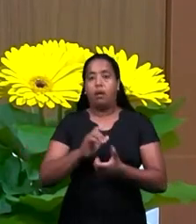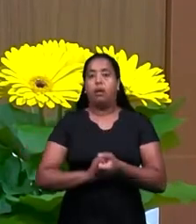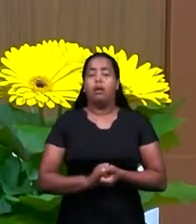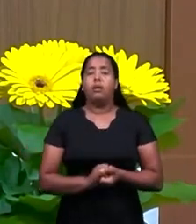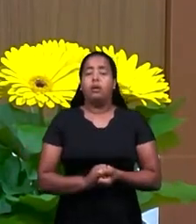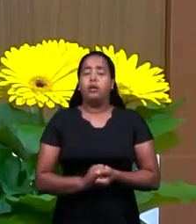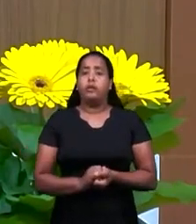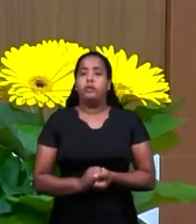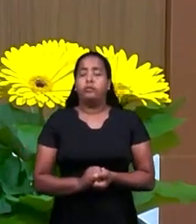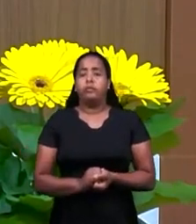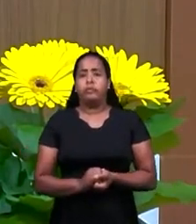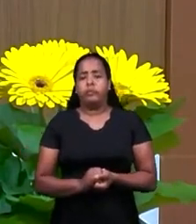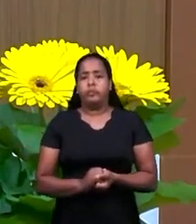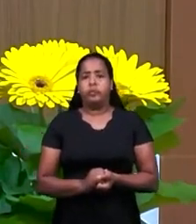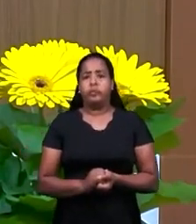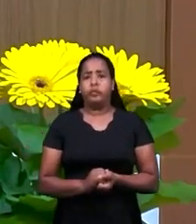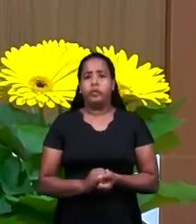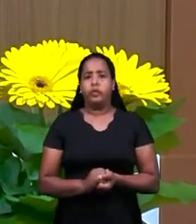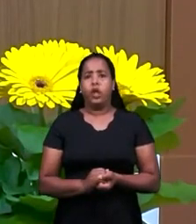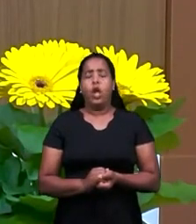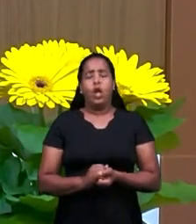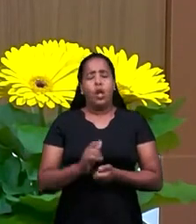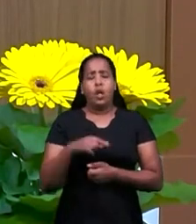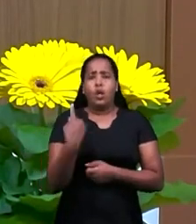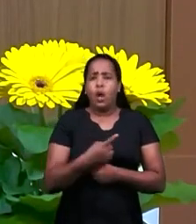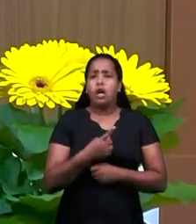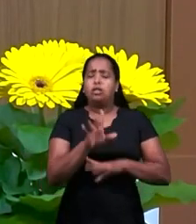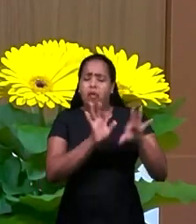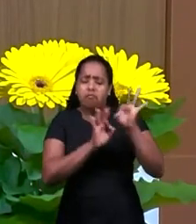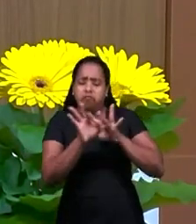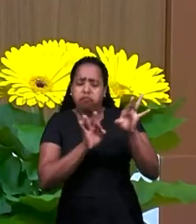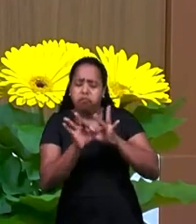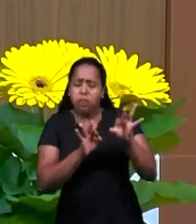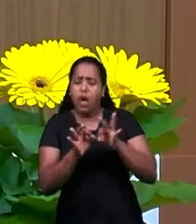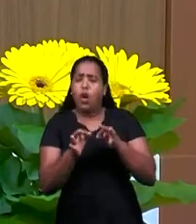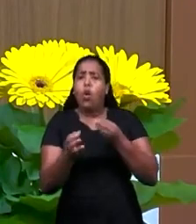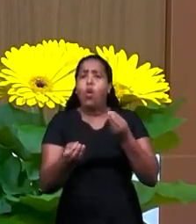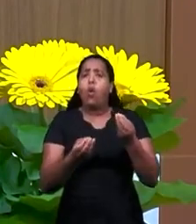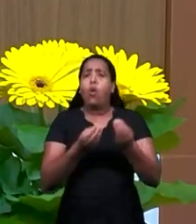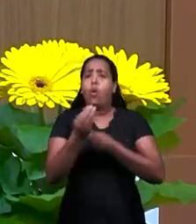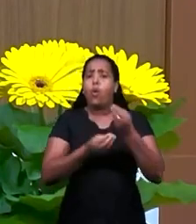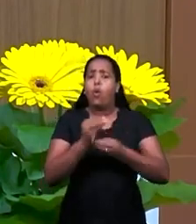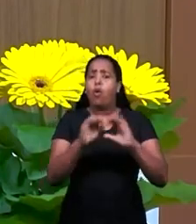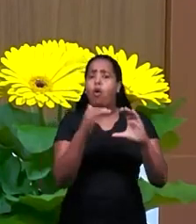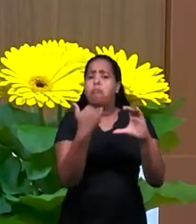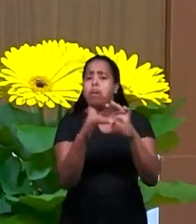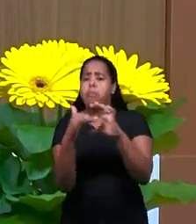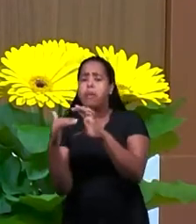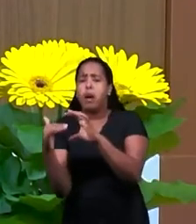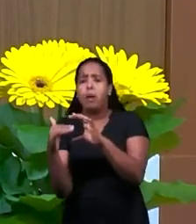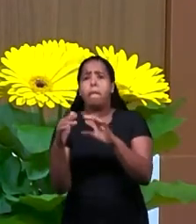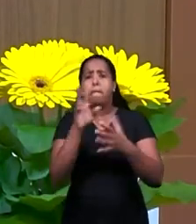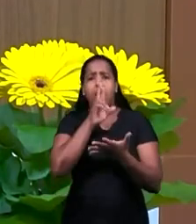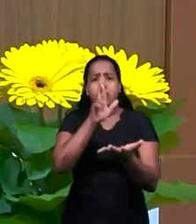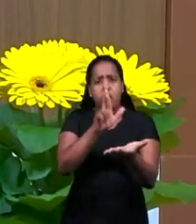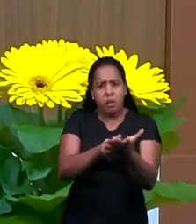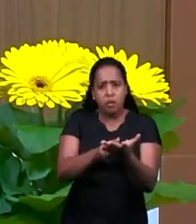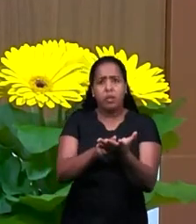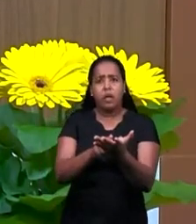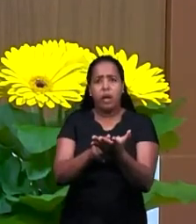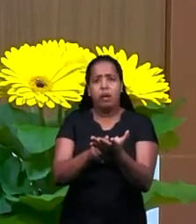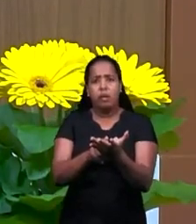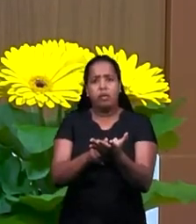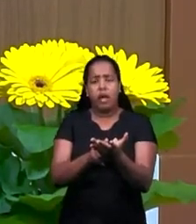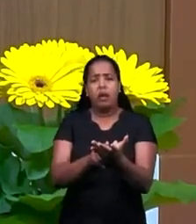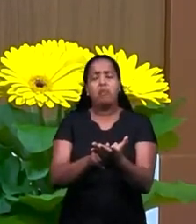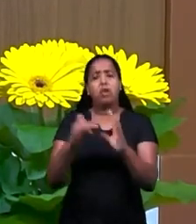And we have already have a way to capture what the brethren are producing, which is a great